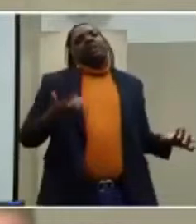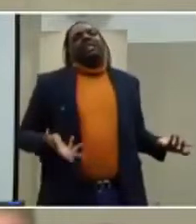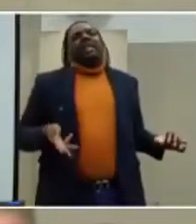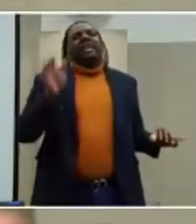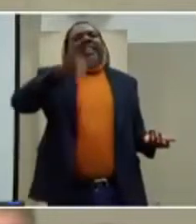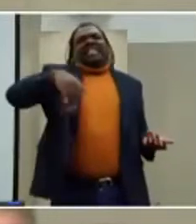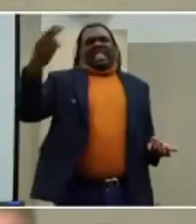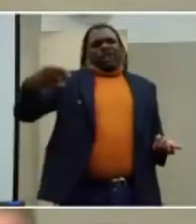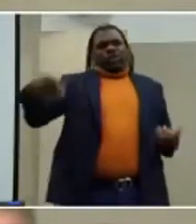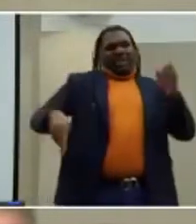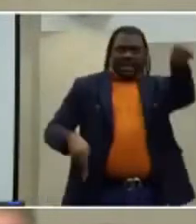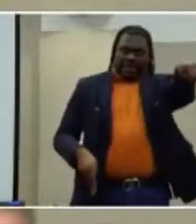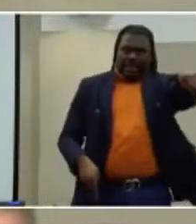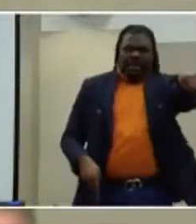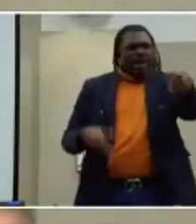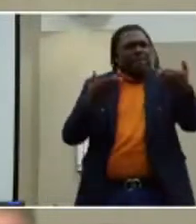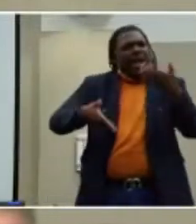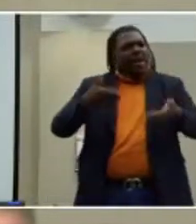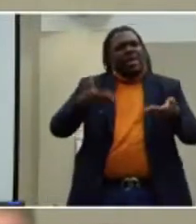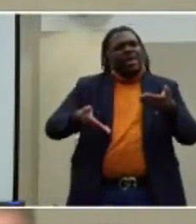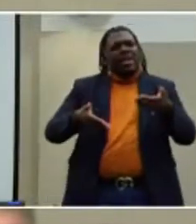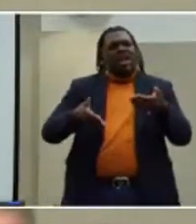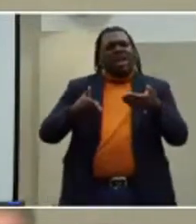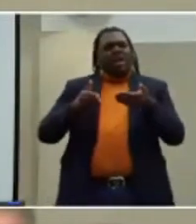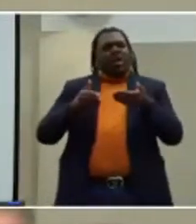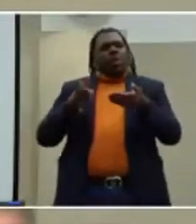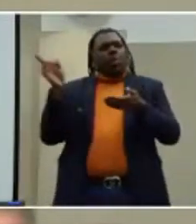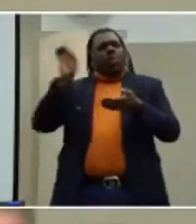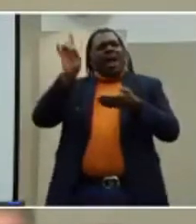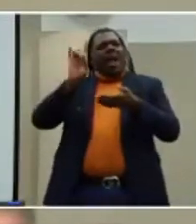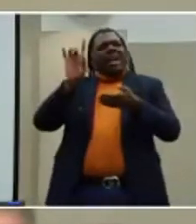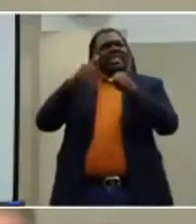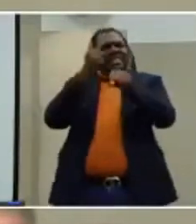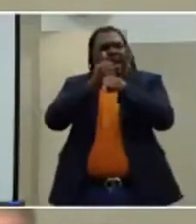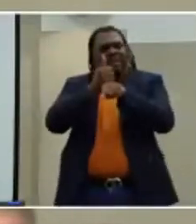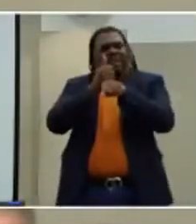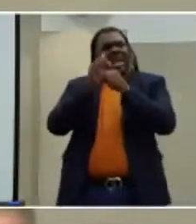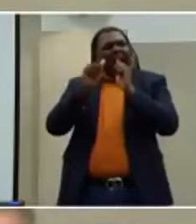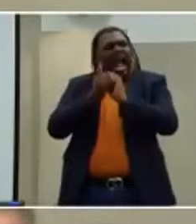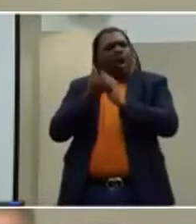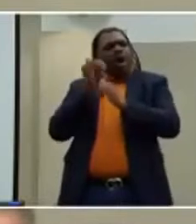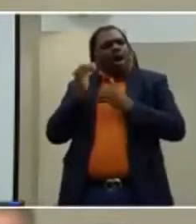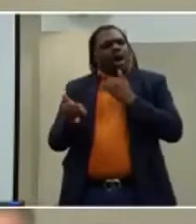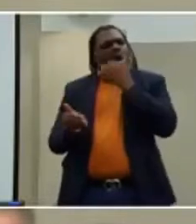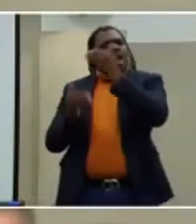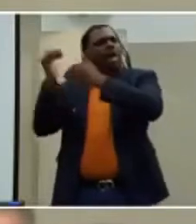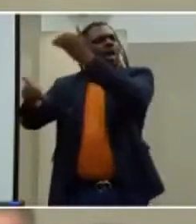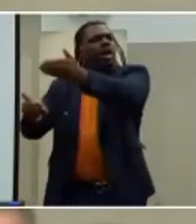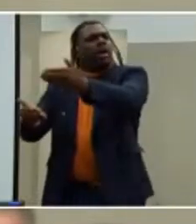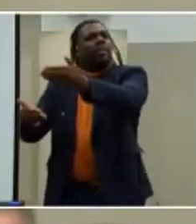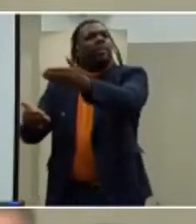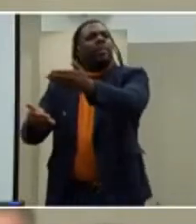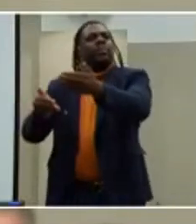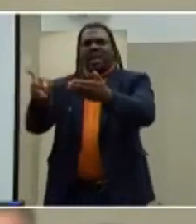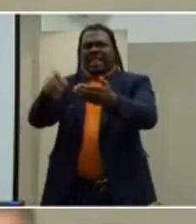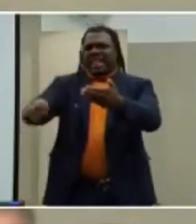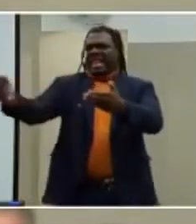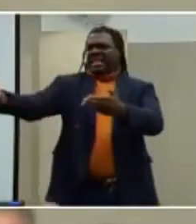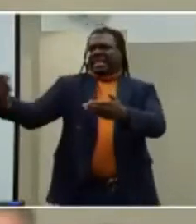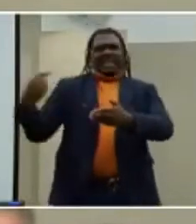all history, and maybe you can tell me where things are at right now. But what they sent me had this